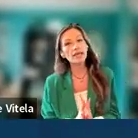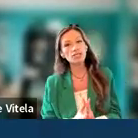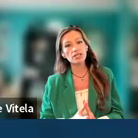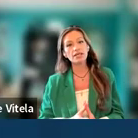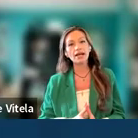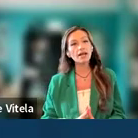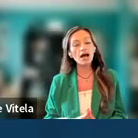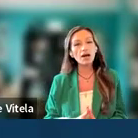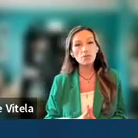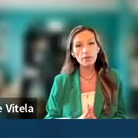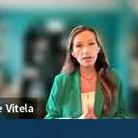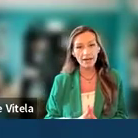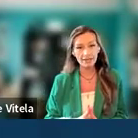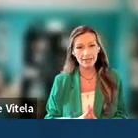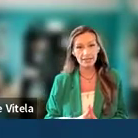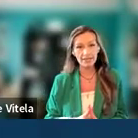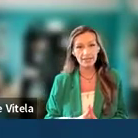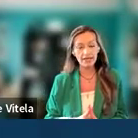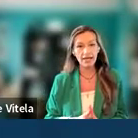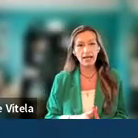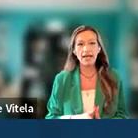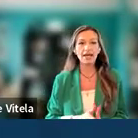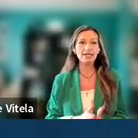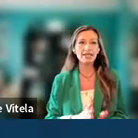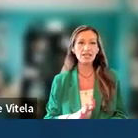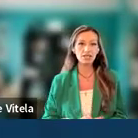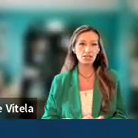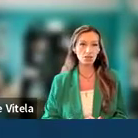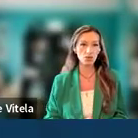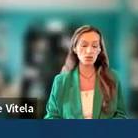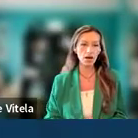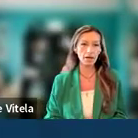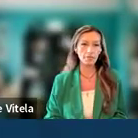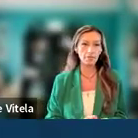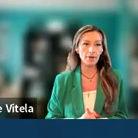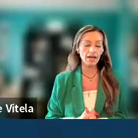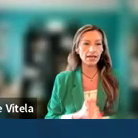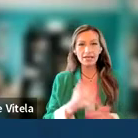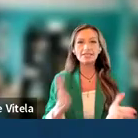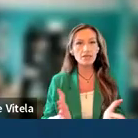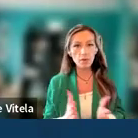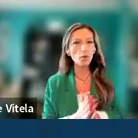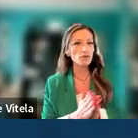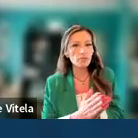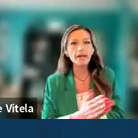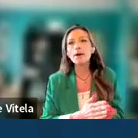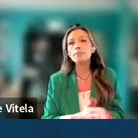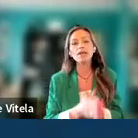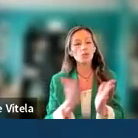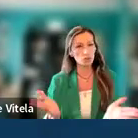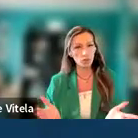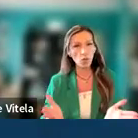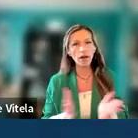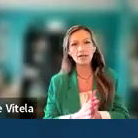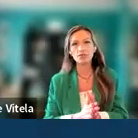see a patient, and I got in an automobile accident, and I needed to do an incident report for my